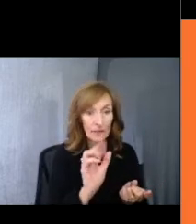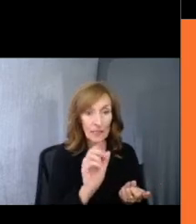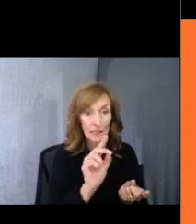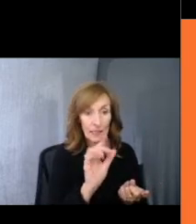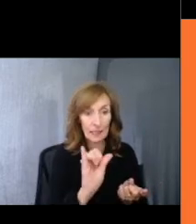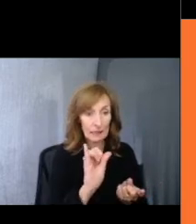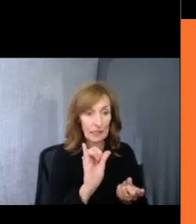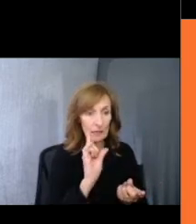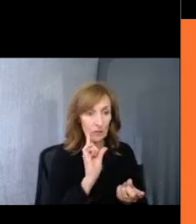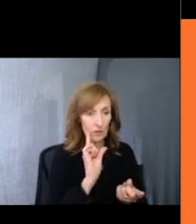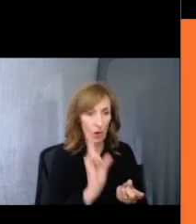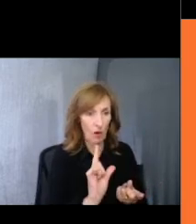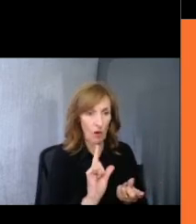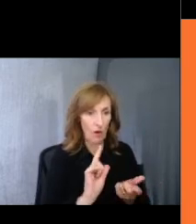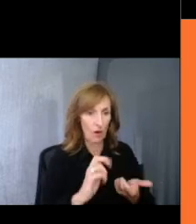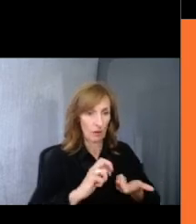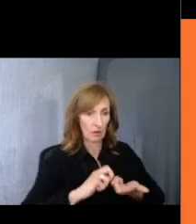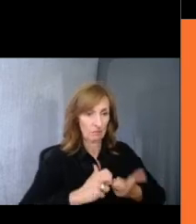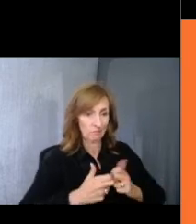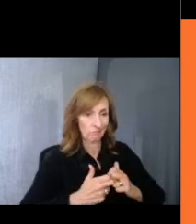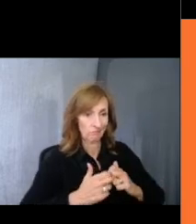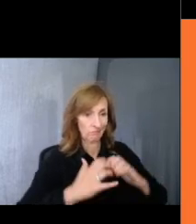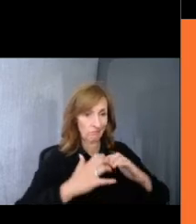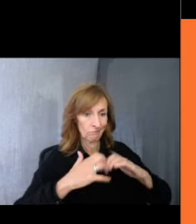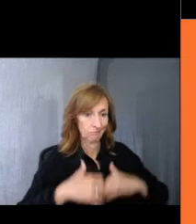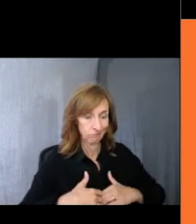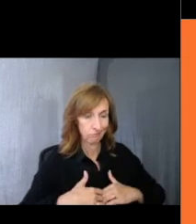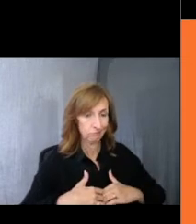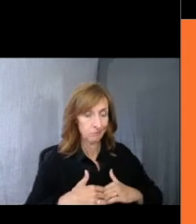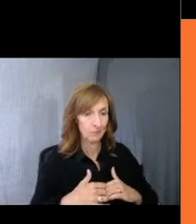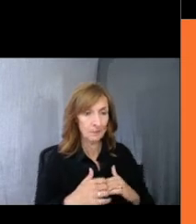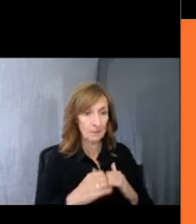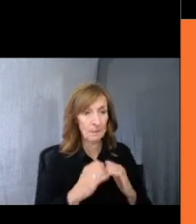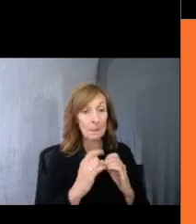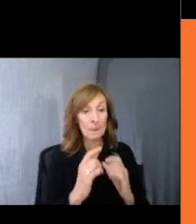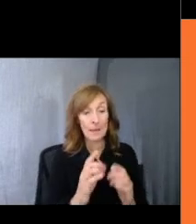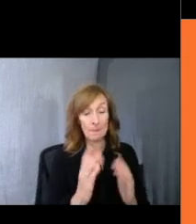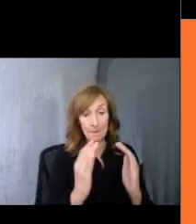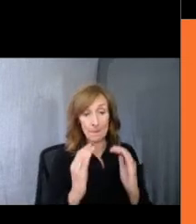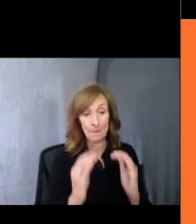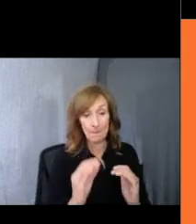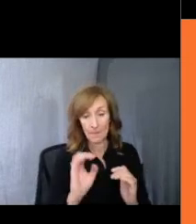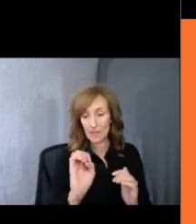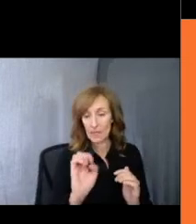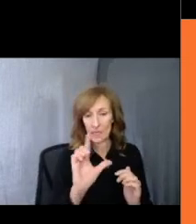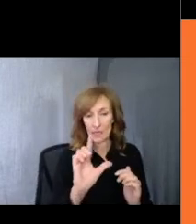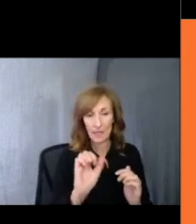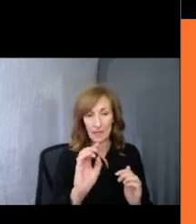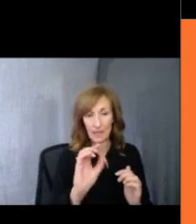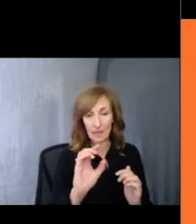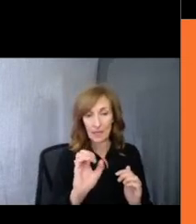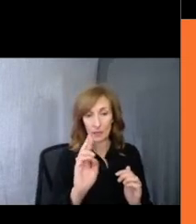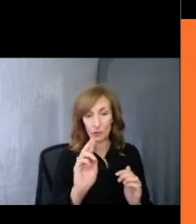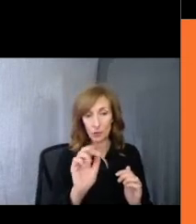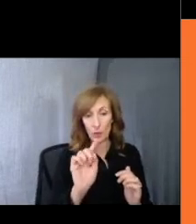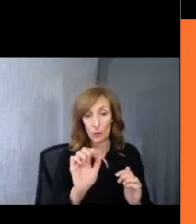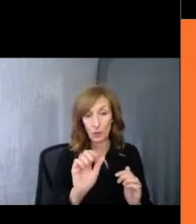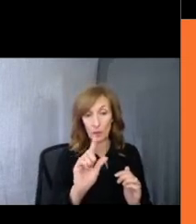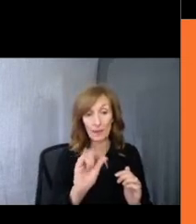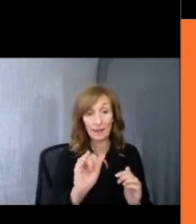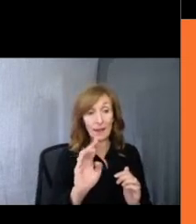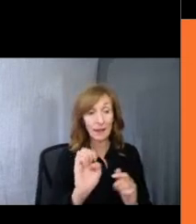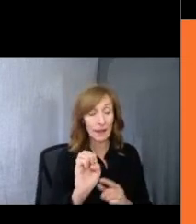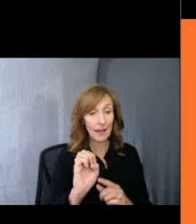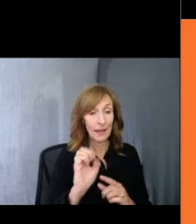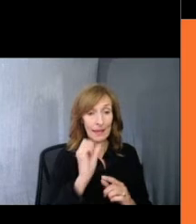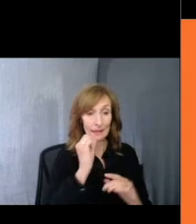balance of electrolytes, and I'm going to show a diagram that is going to be very busy, but it'll give you an idea of all